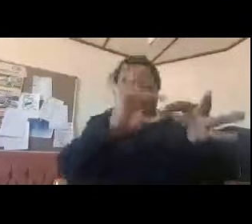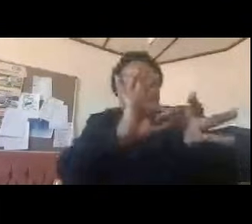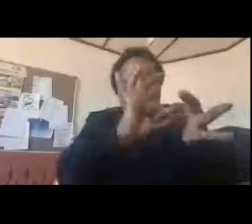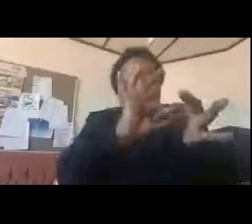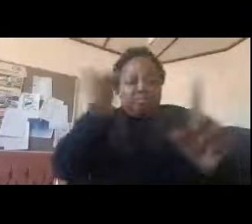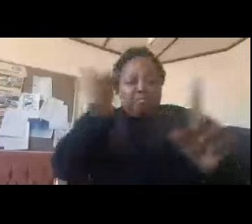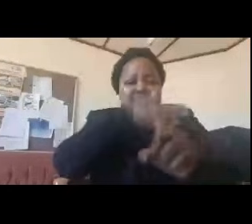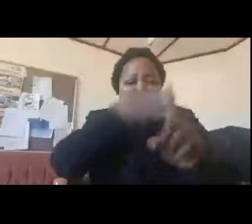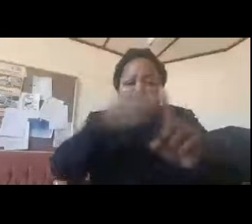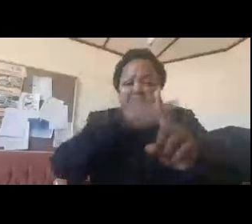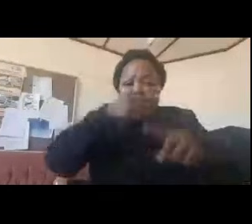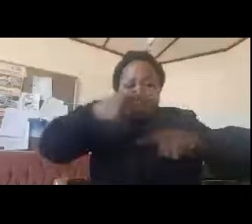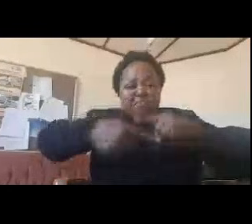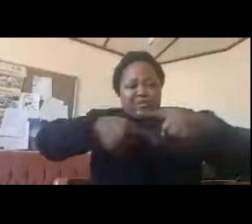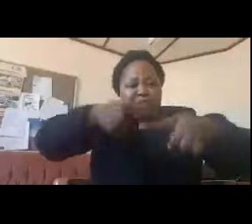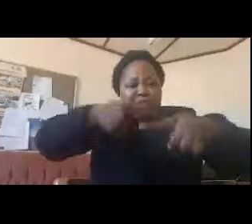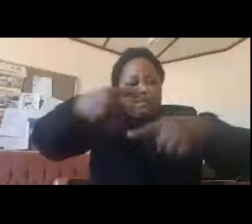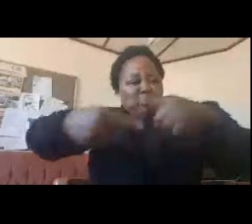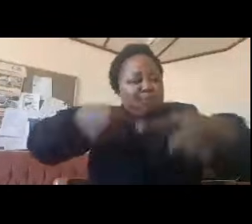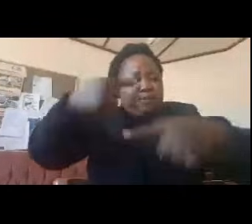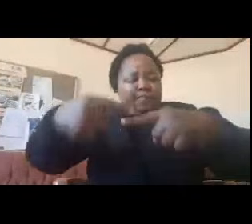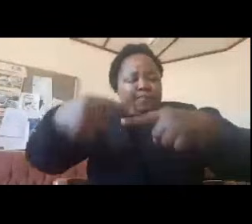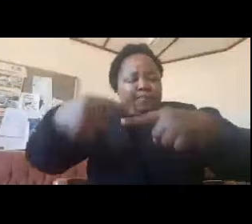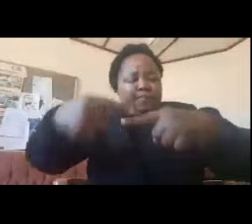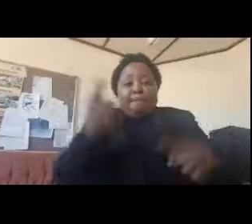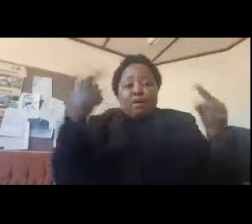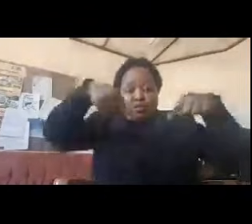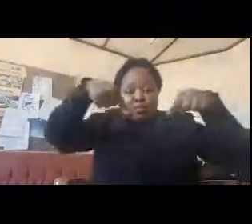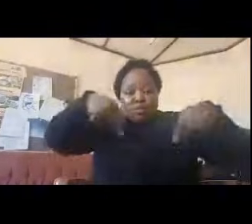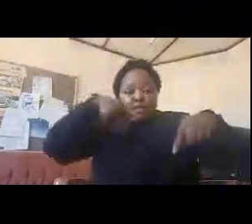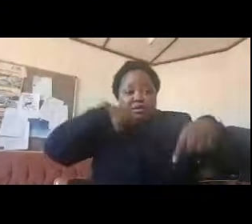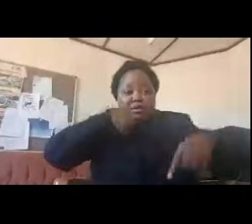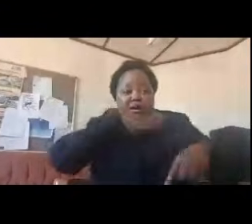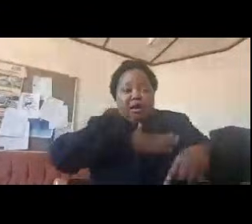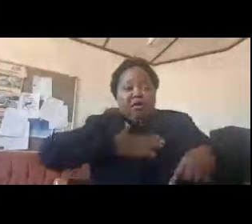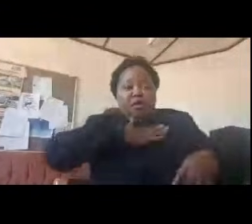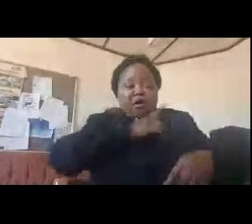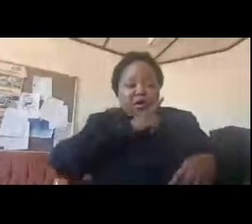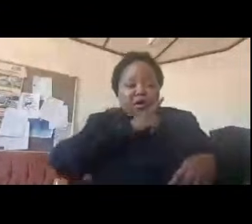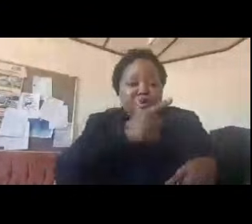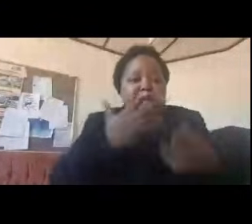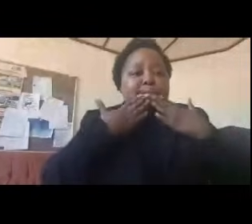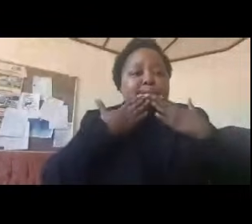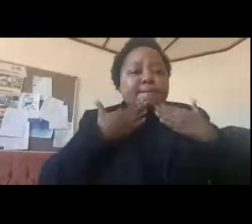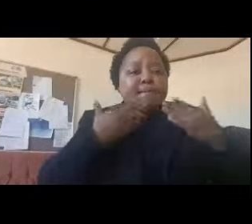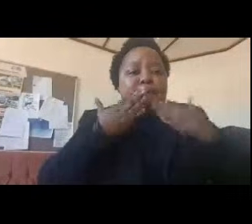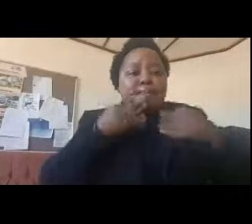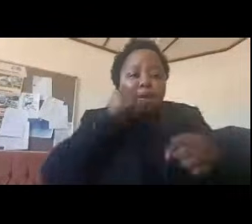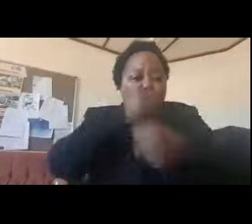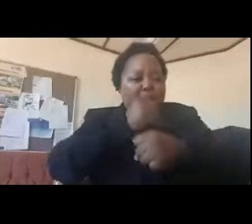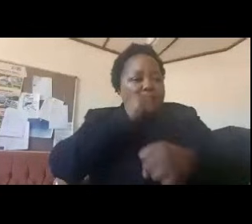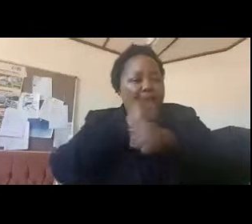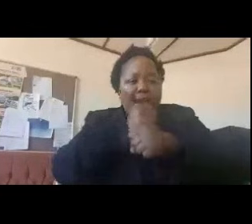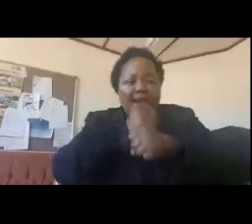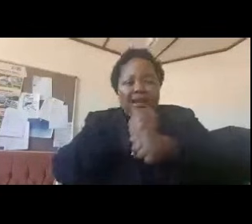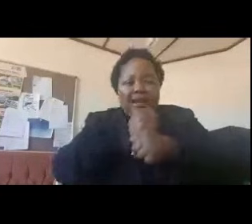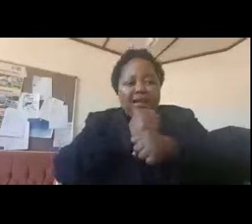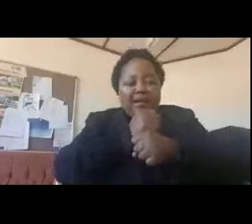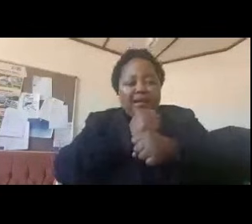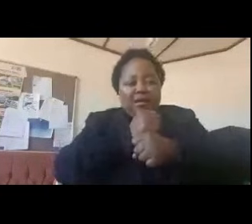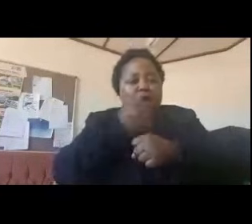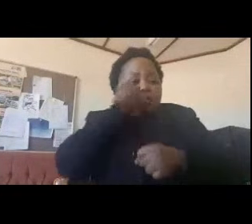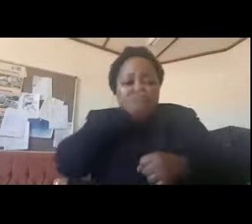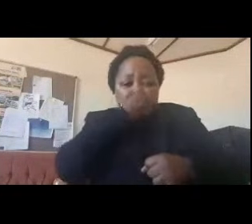right? Today, I'm here to tell you to work hard. I'm not here to tell you not to work hard, sorry.